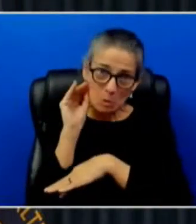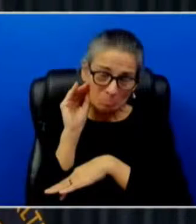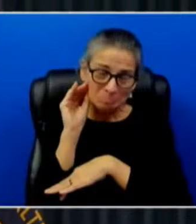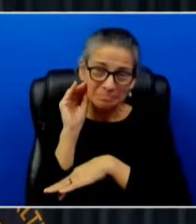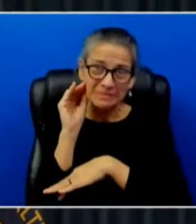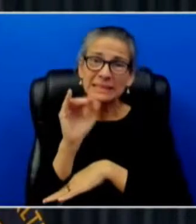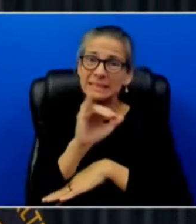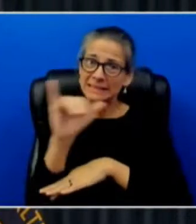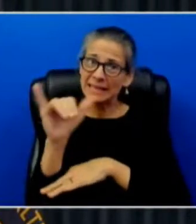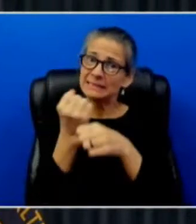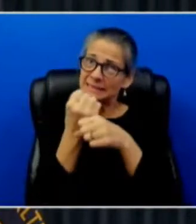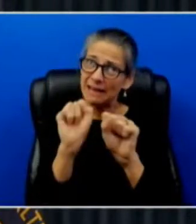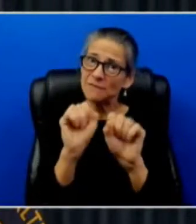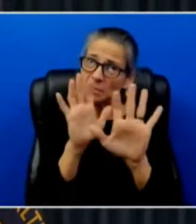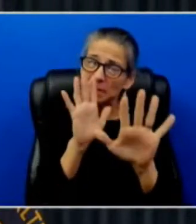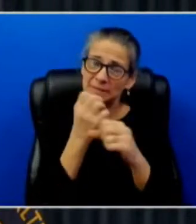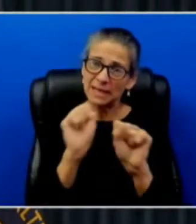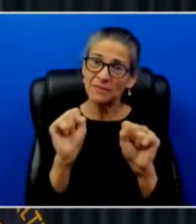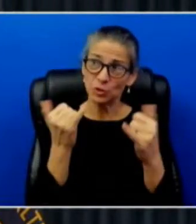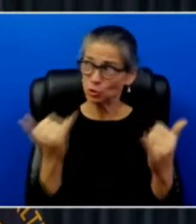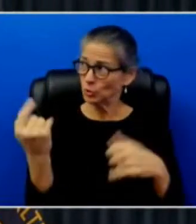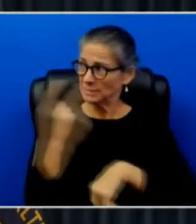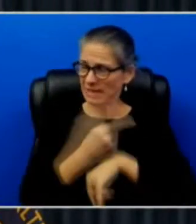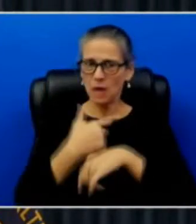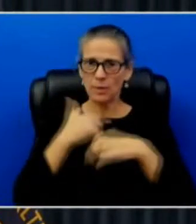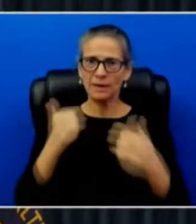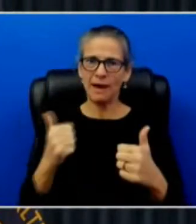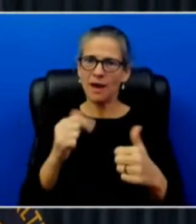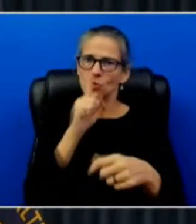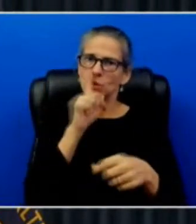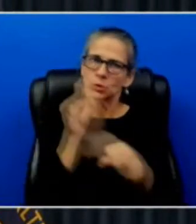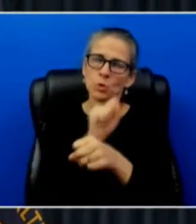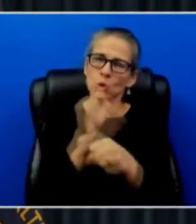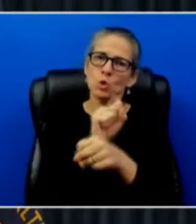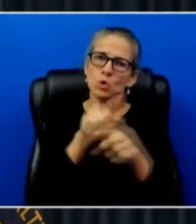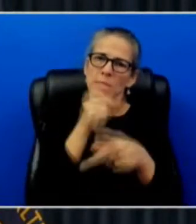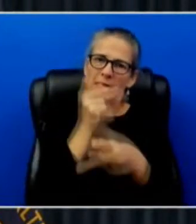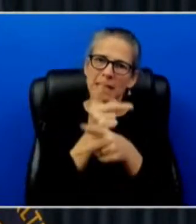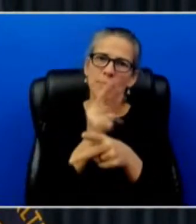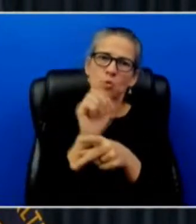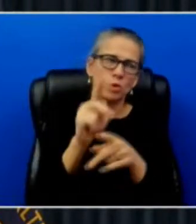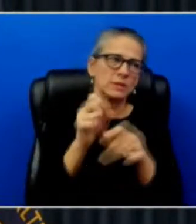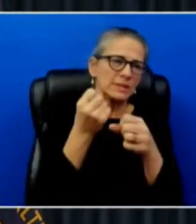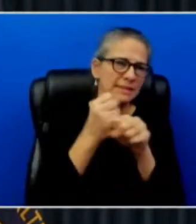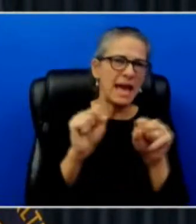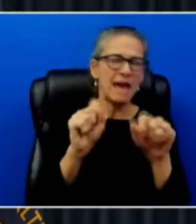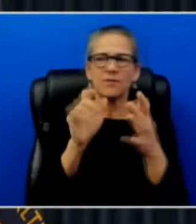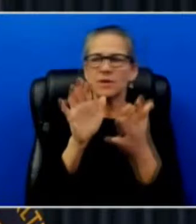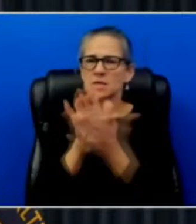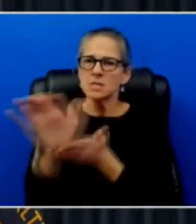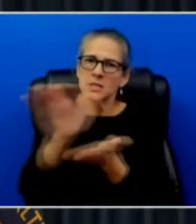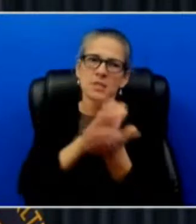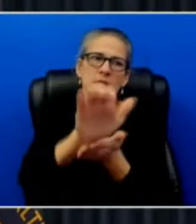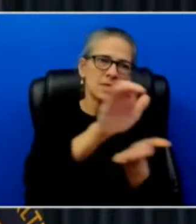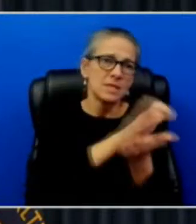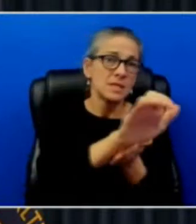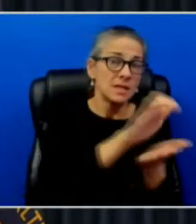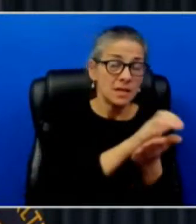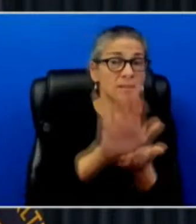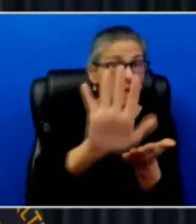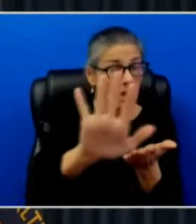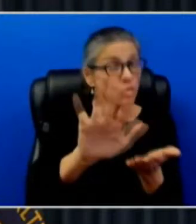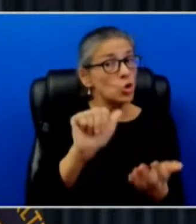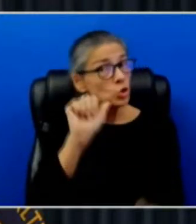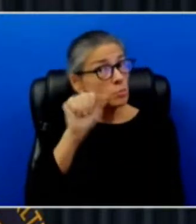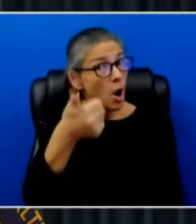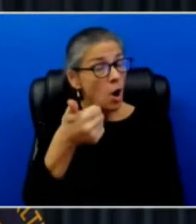done today to make travel a lot safer. Tomorrow, if you do not have power, make sure through your phone